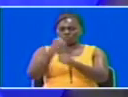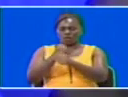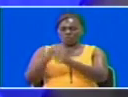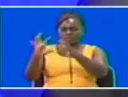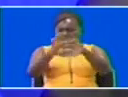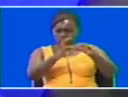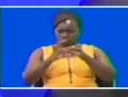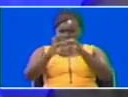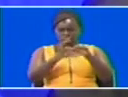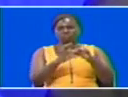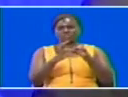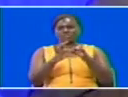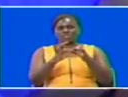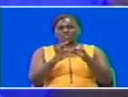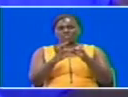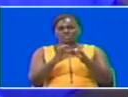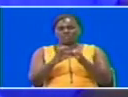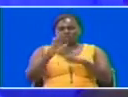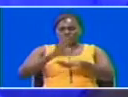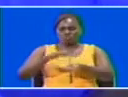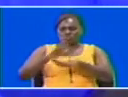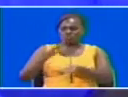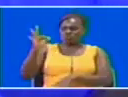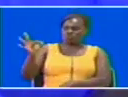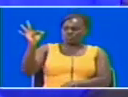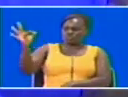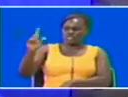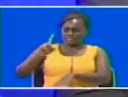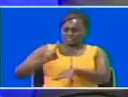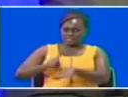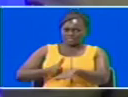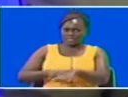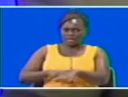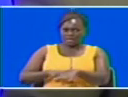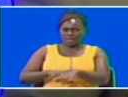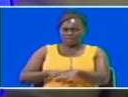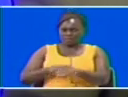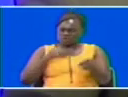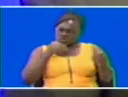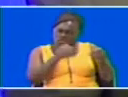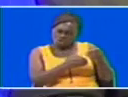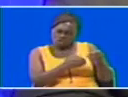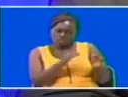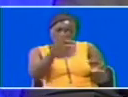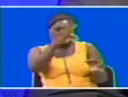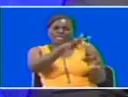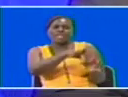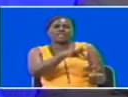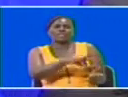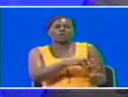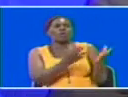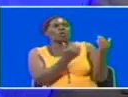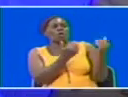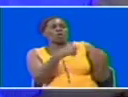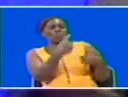you and to a greater future. And as we get much closer to the elections, I hope